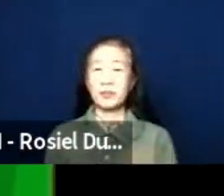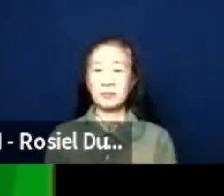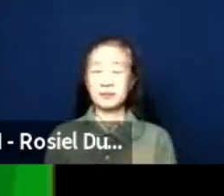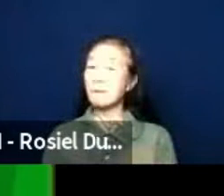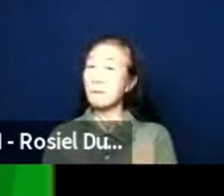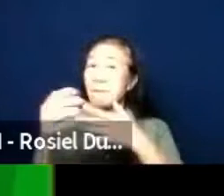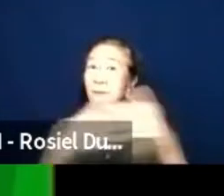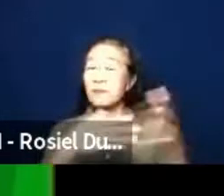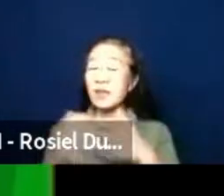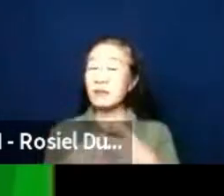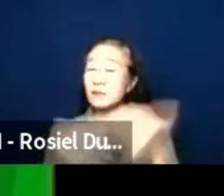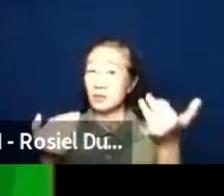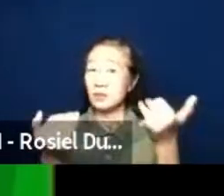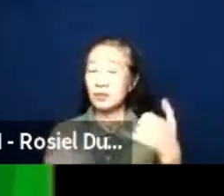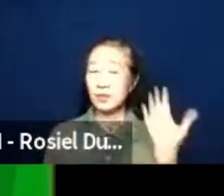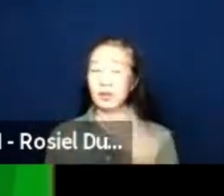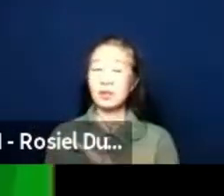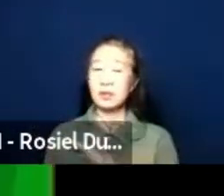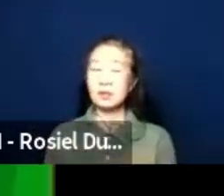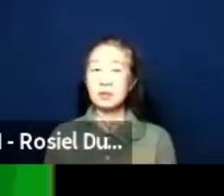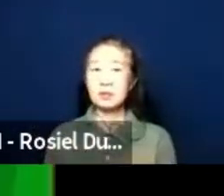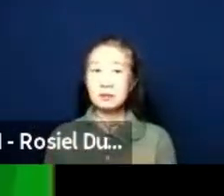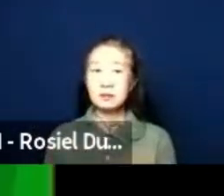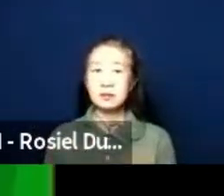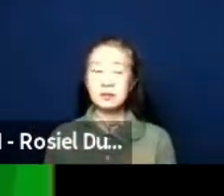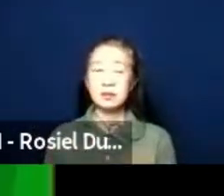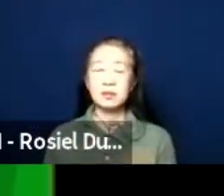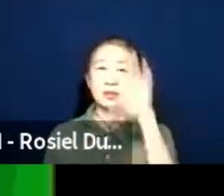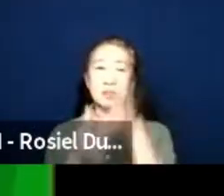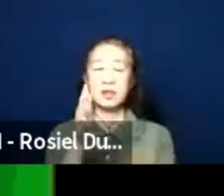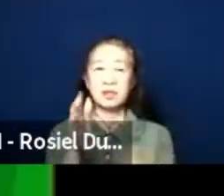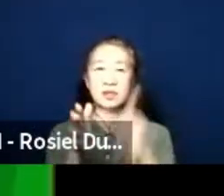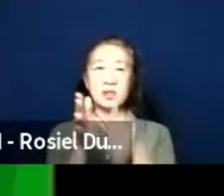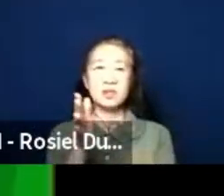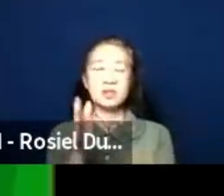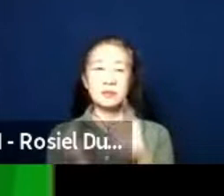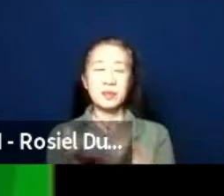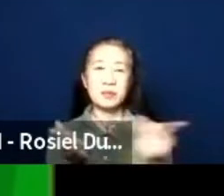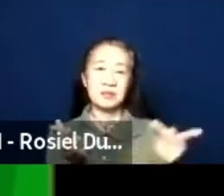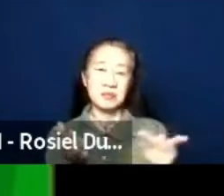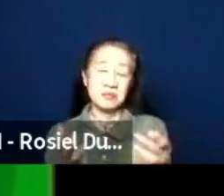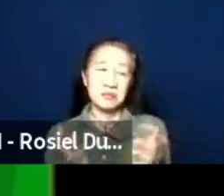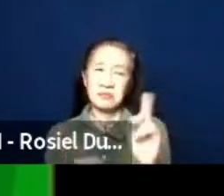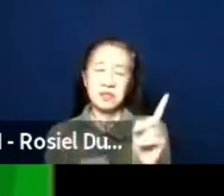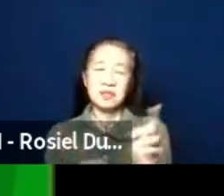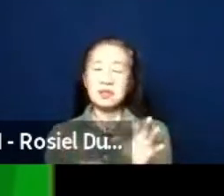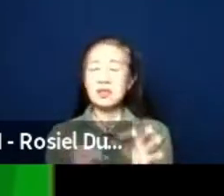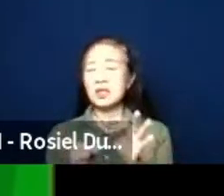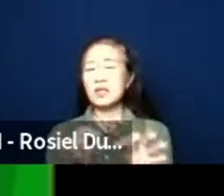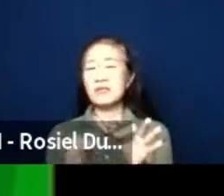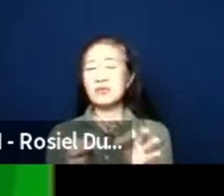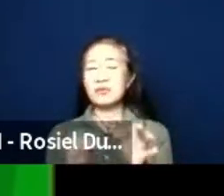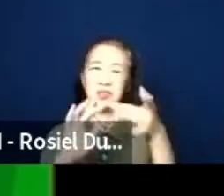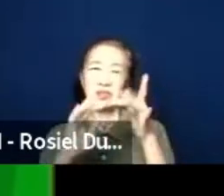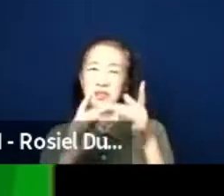Even though right now we are going cashless payments, what if during the disaster the internet or the system is